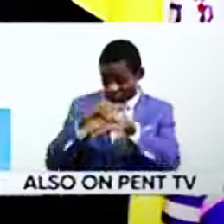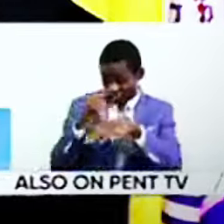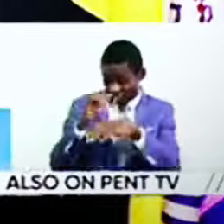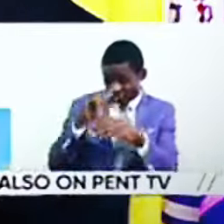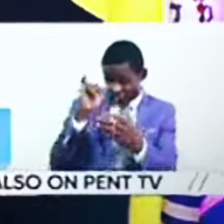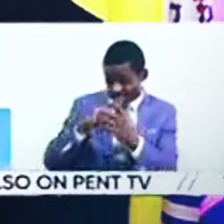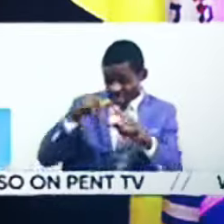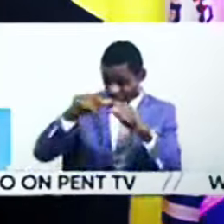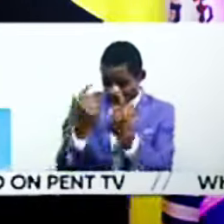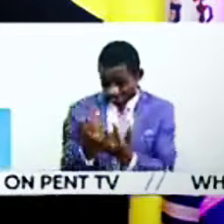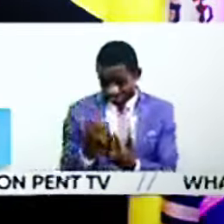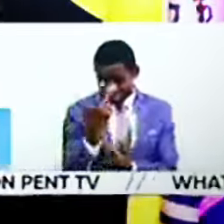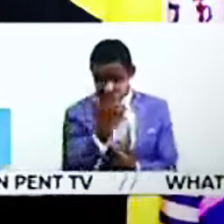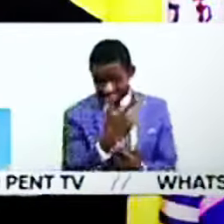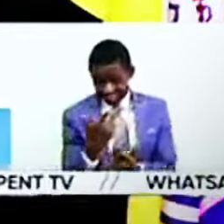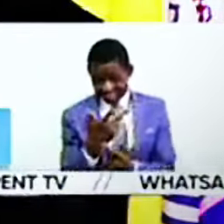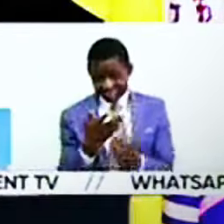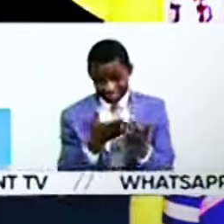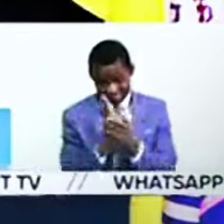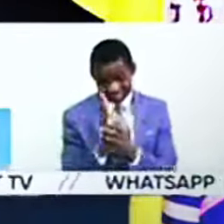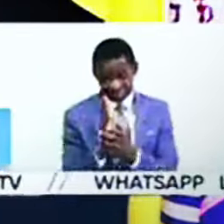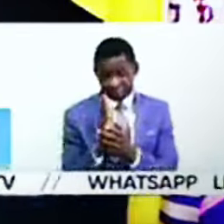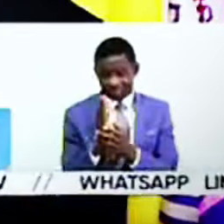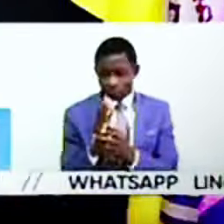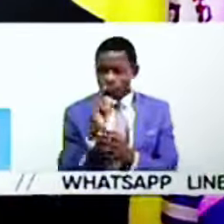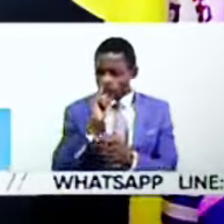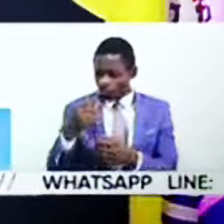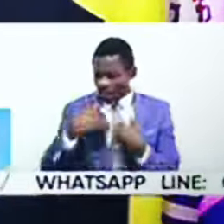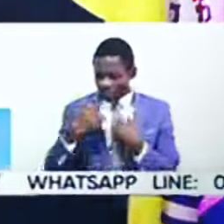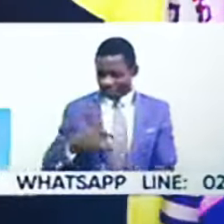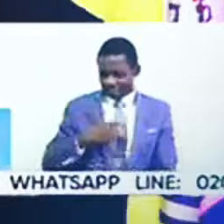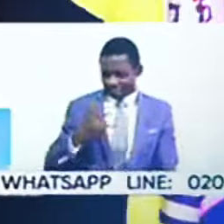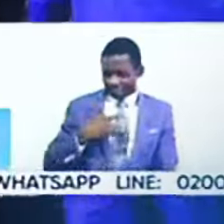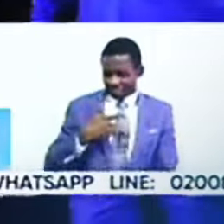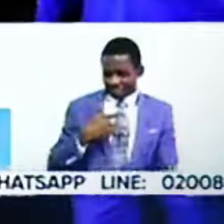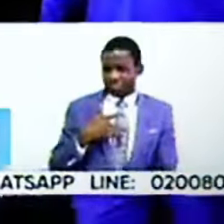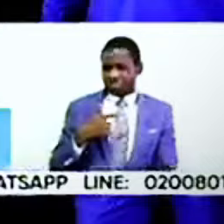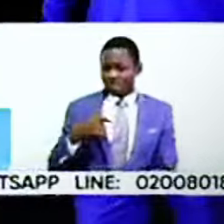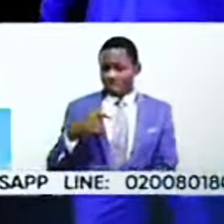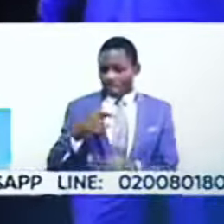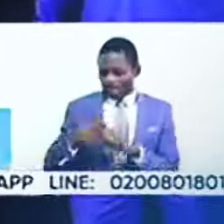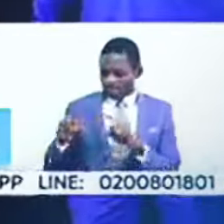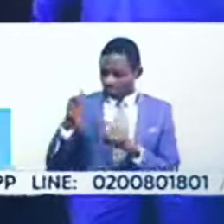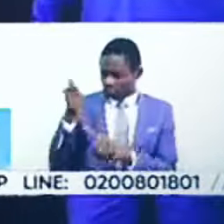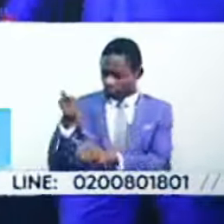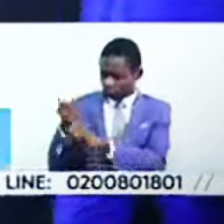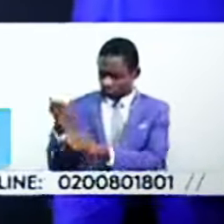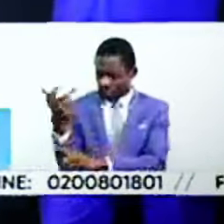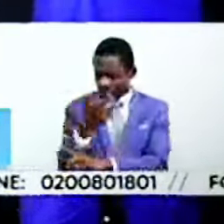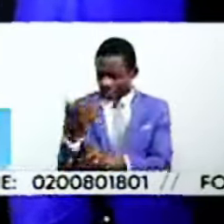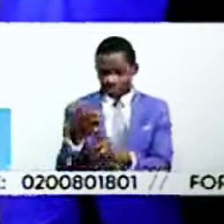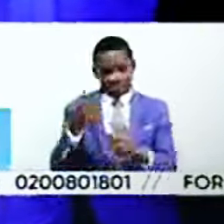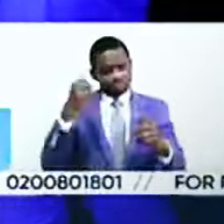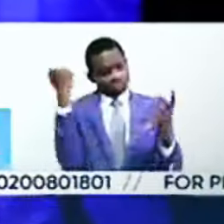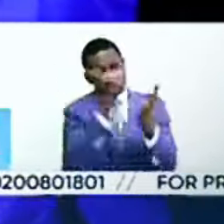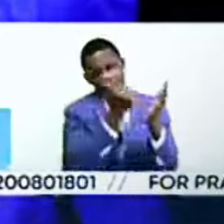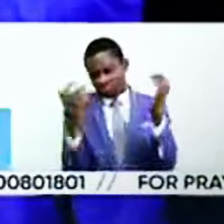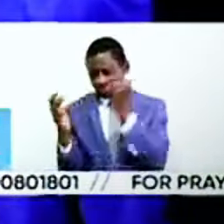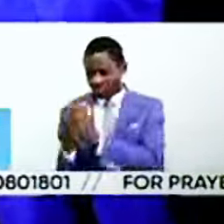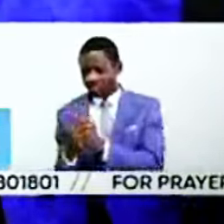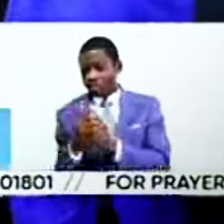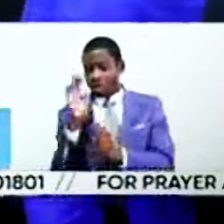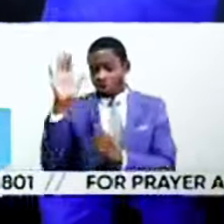feelings. They have crucified their body. They are doing all this for the sake of God.